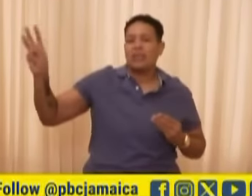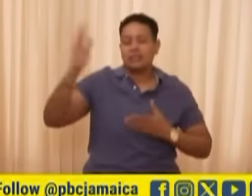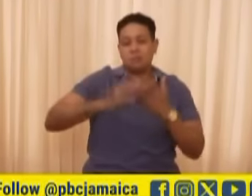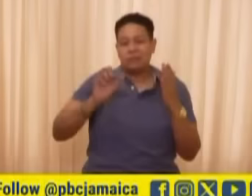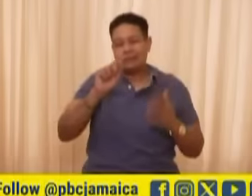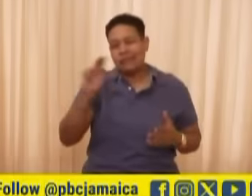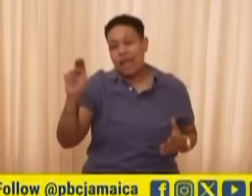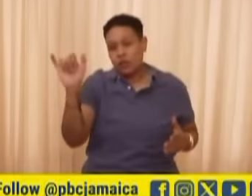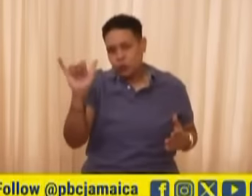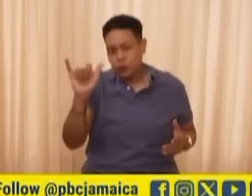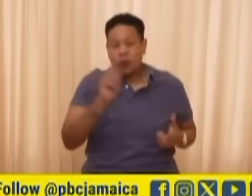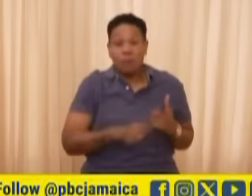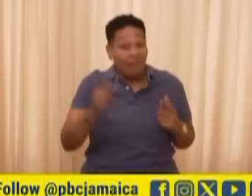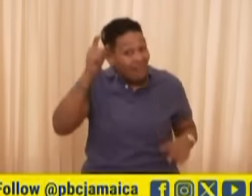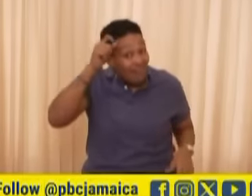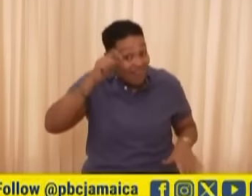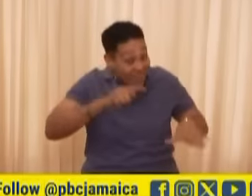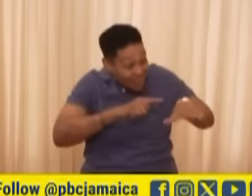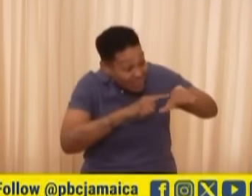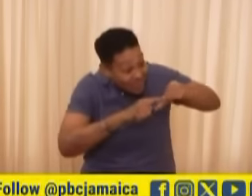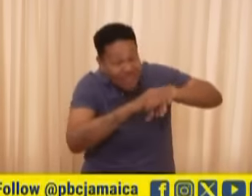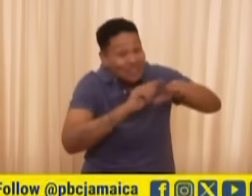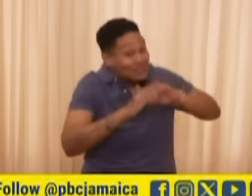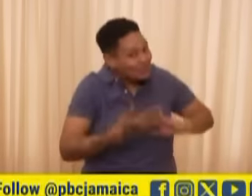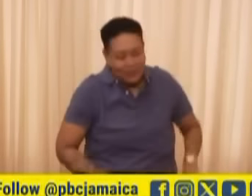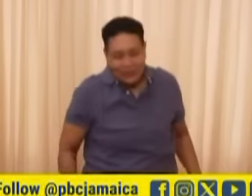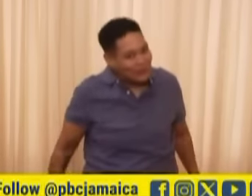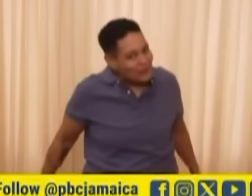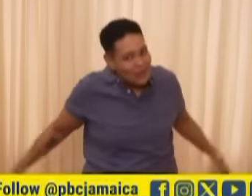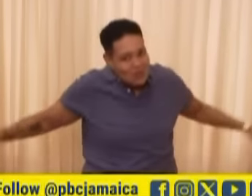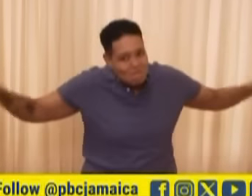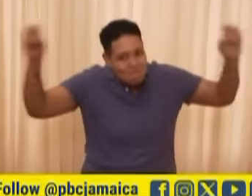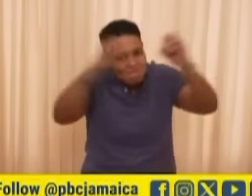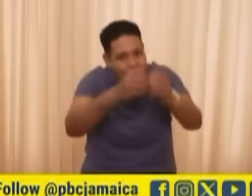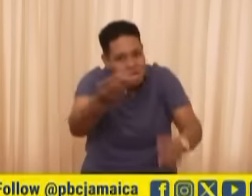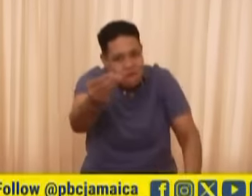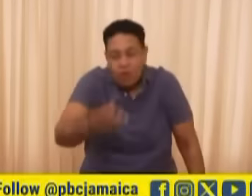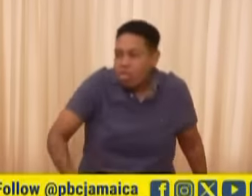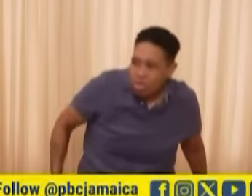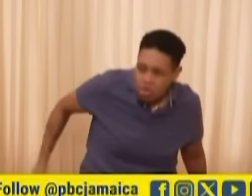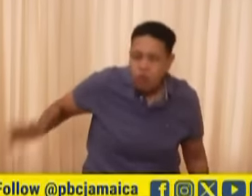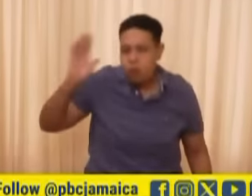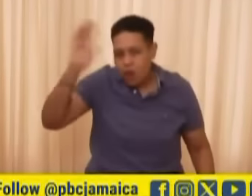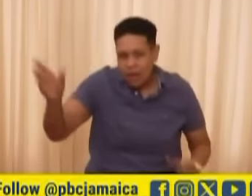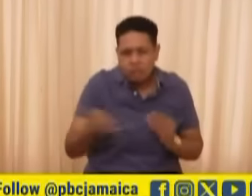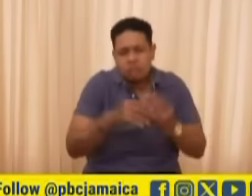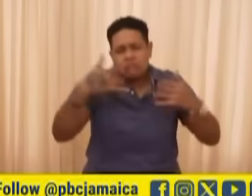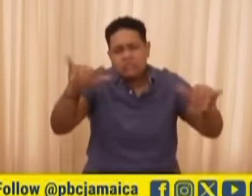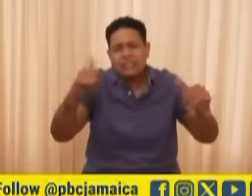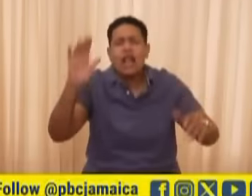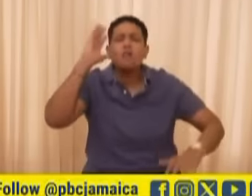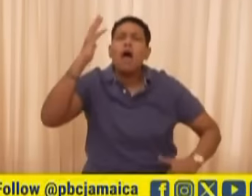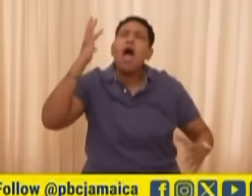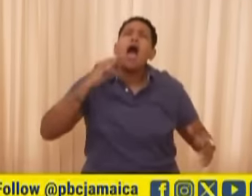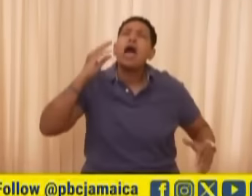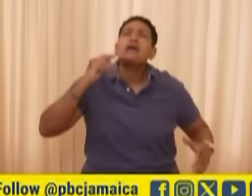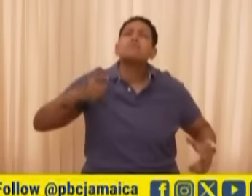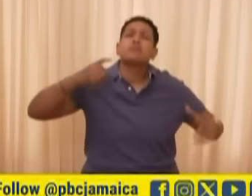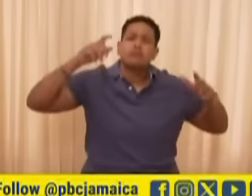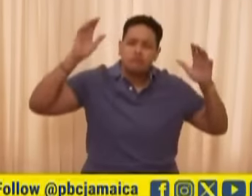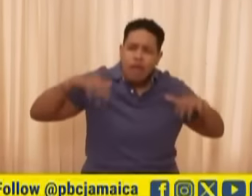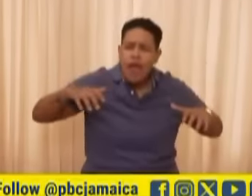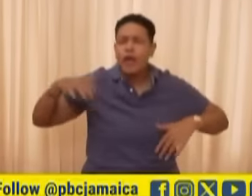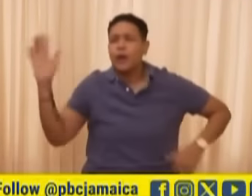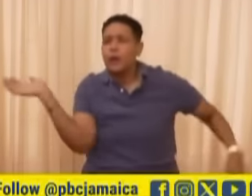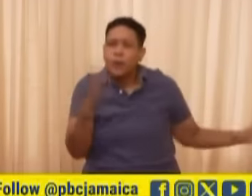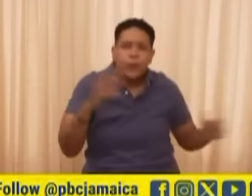Anne. But otherwise, it's going to be more. So they will still experience quite a number of these